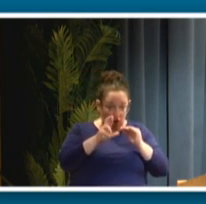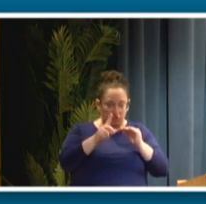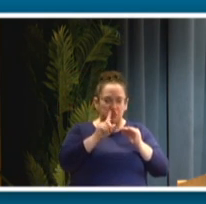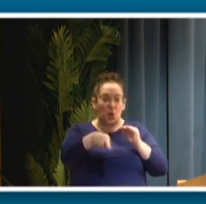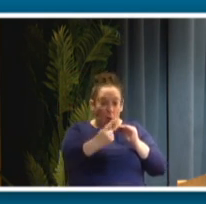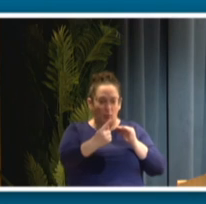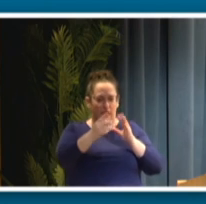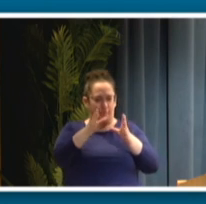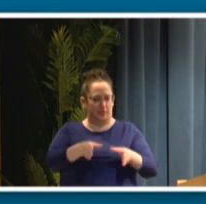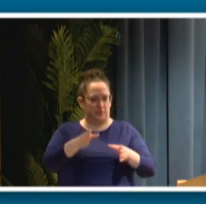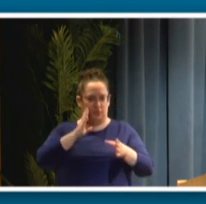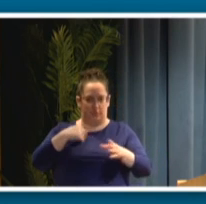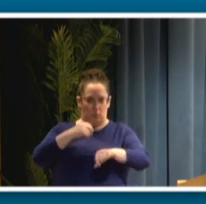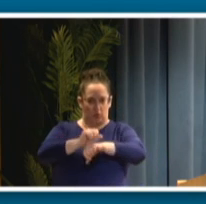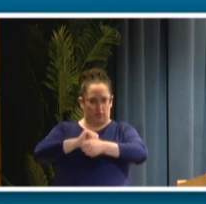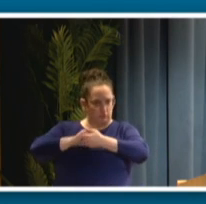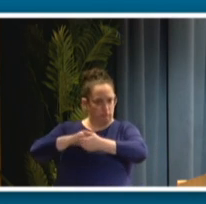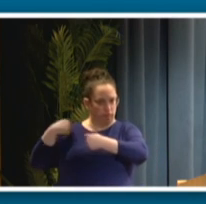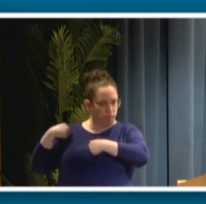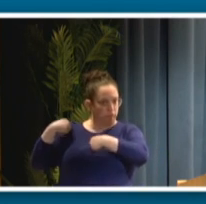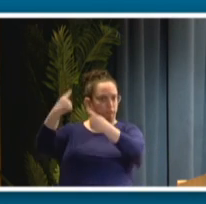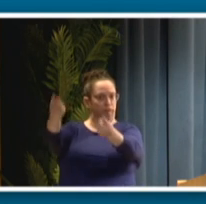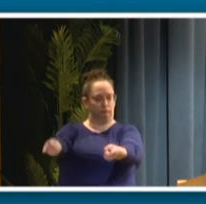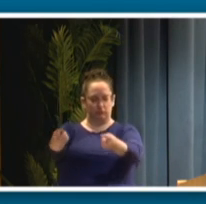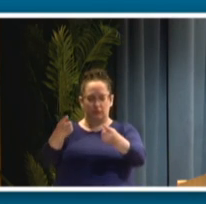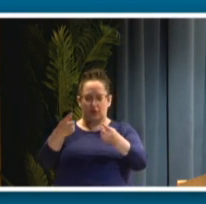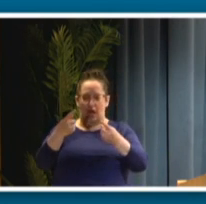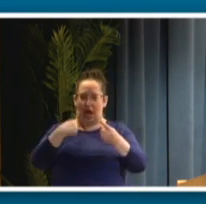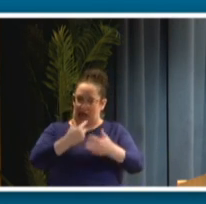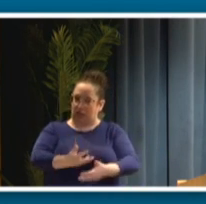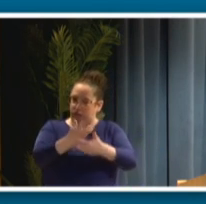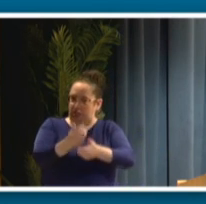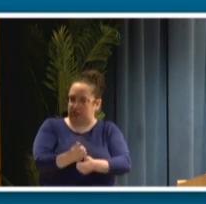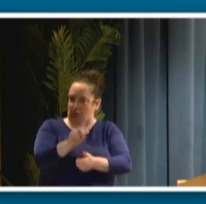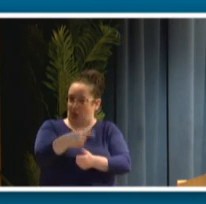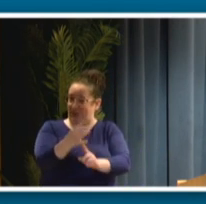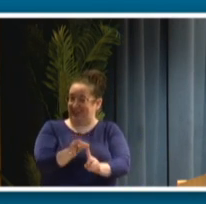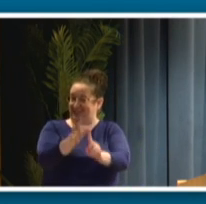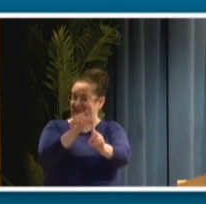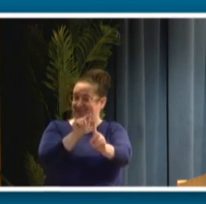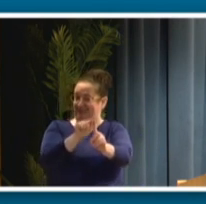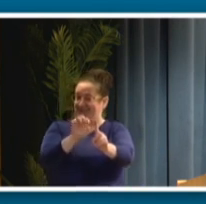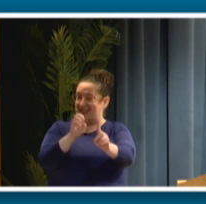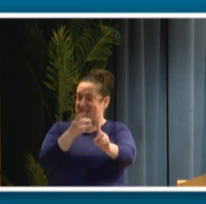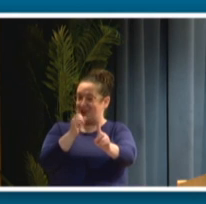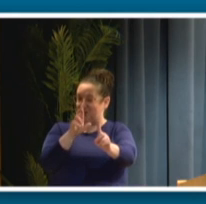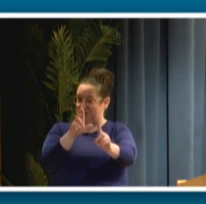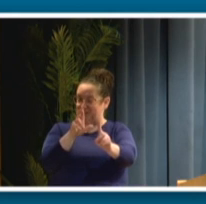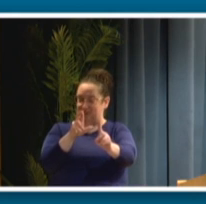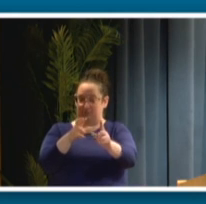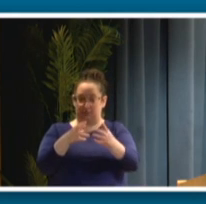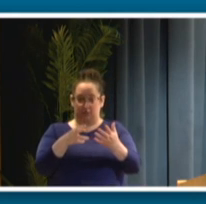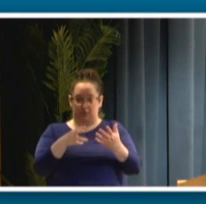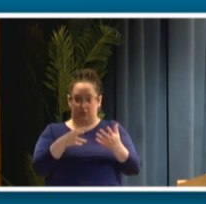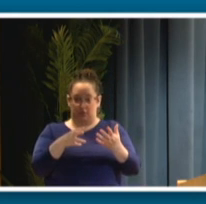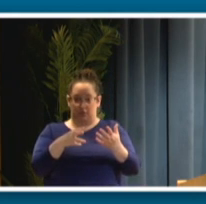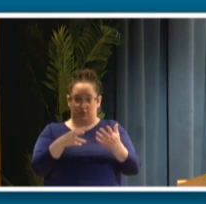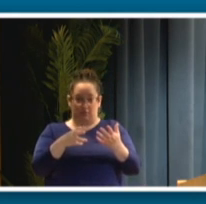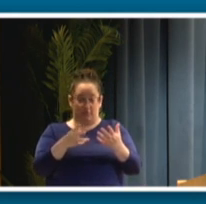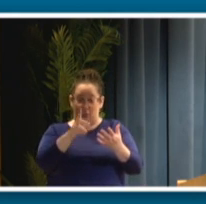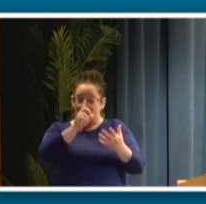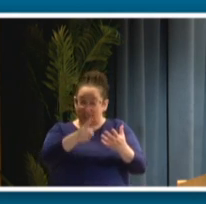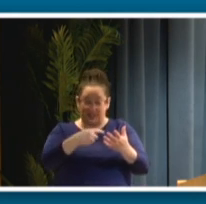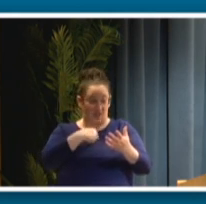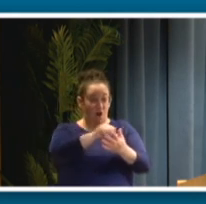because she's been working with me for so long, and we had that relationship. And so it's usually just my editor and I who sort it out. But don't